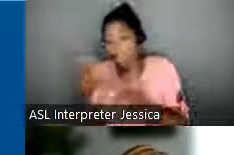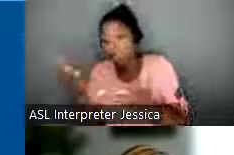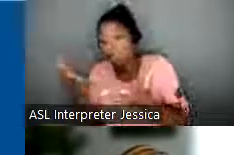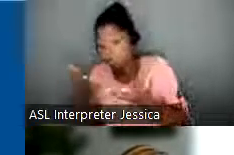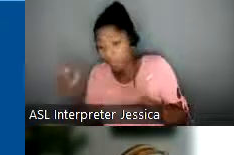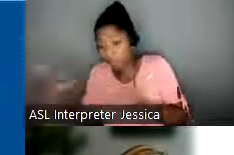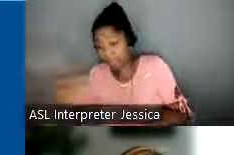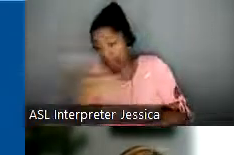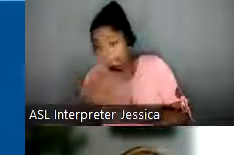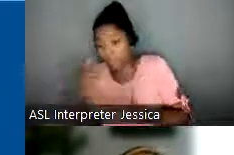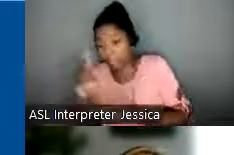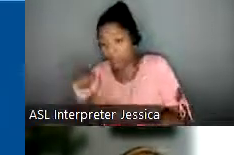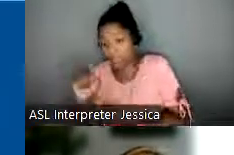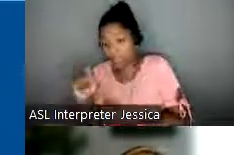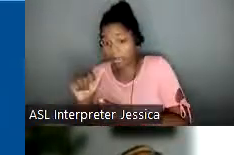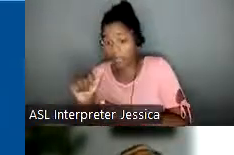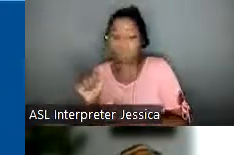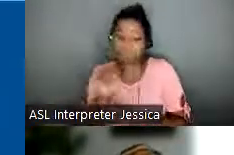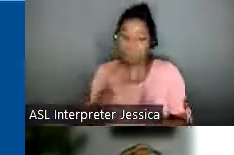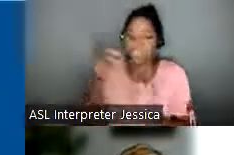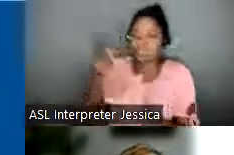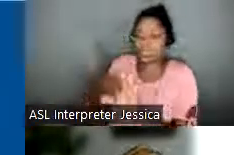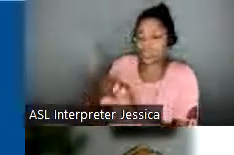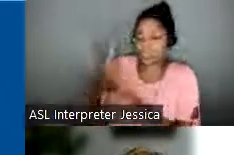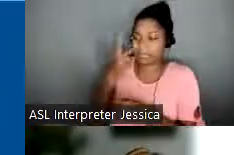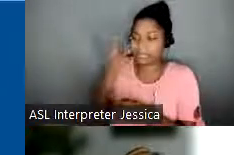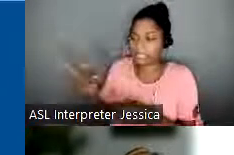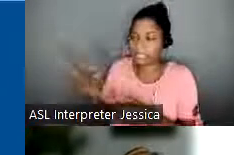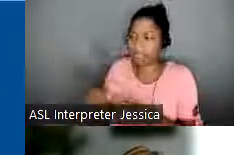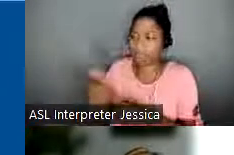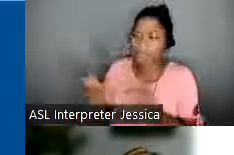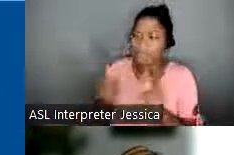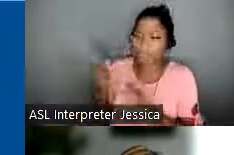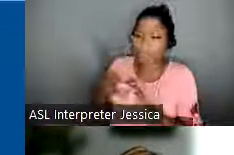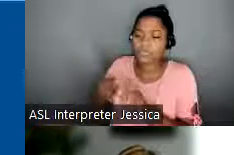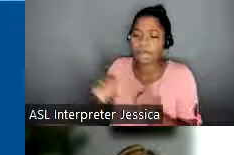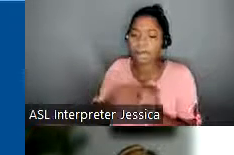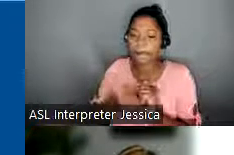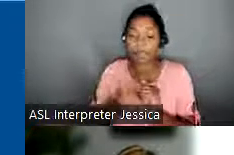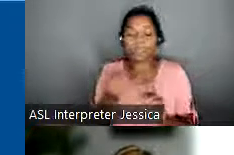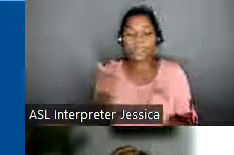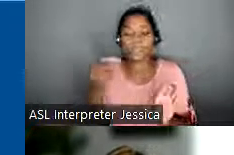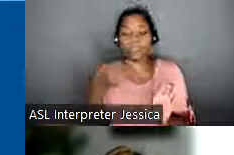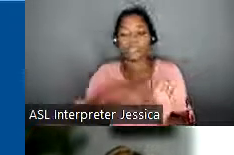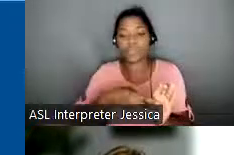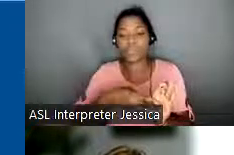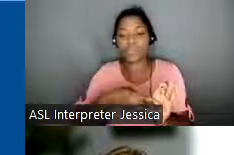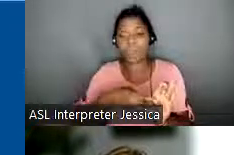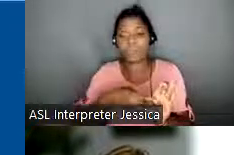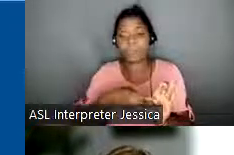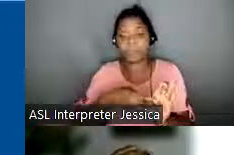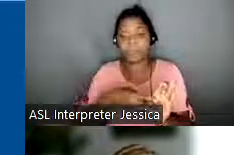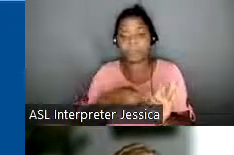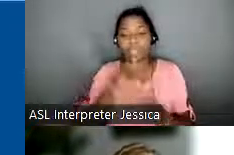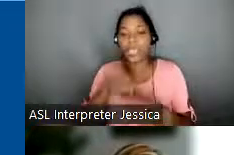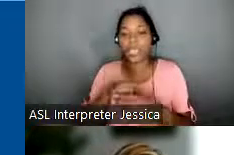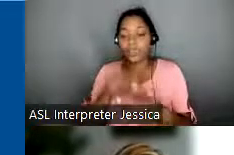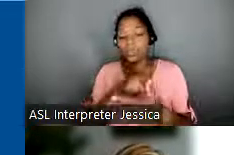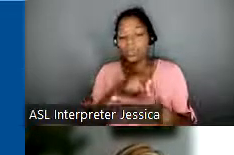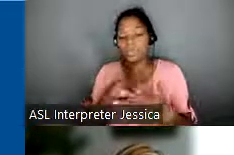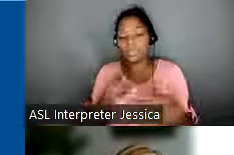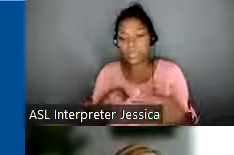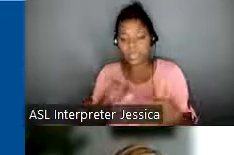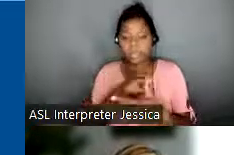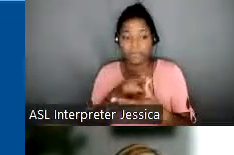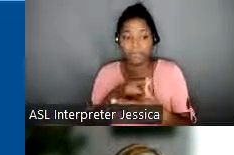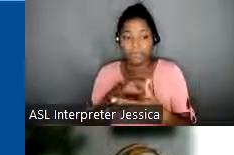to see what others are doing. So to join the Commit to Connect Nationwide Network of Champions includes three steps. So